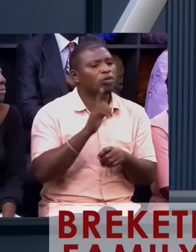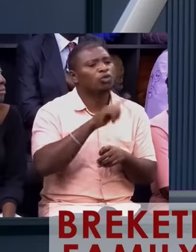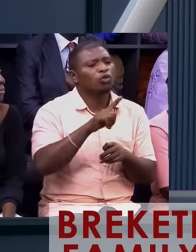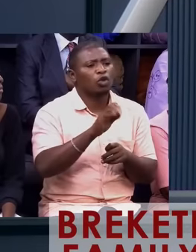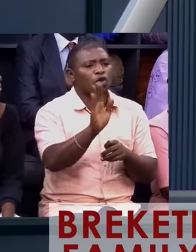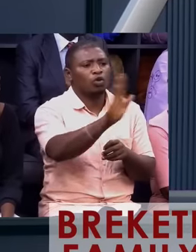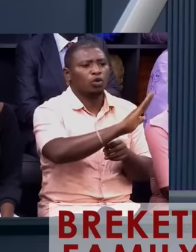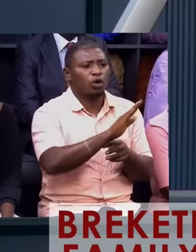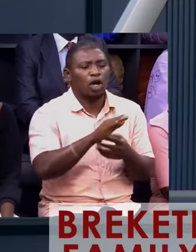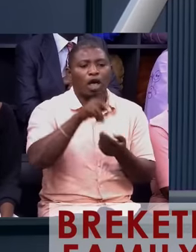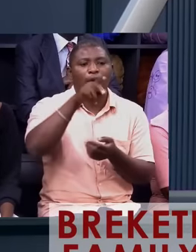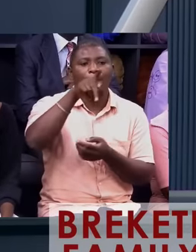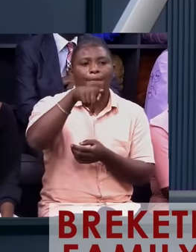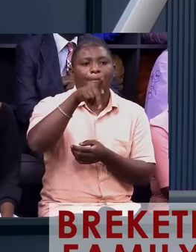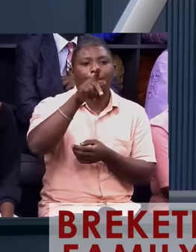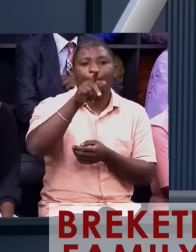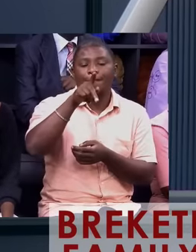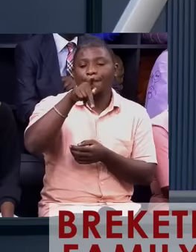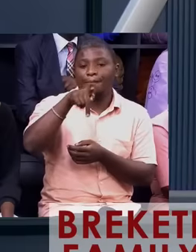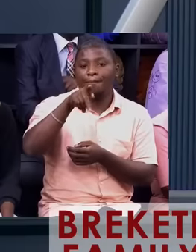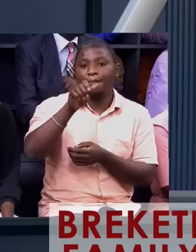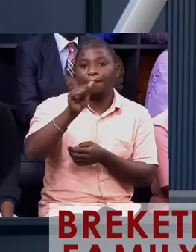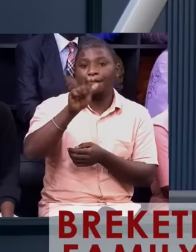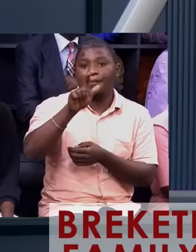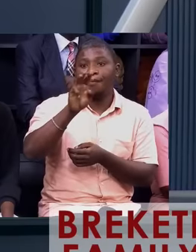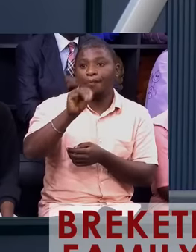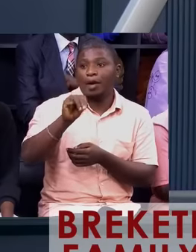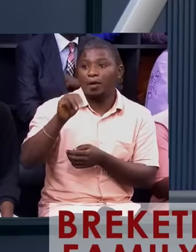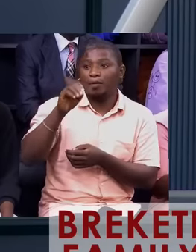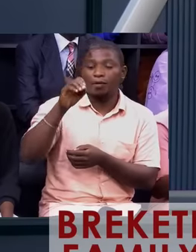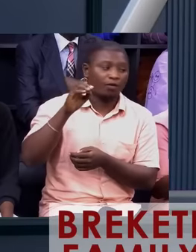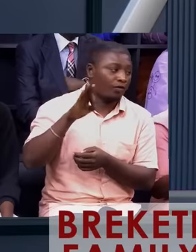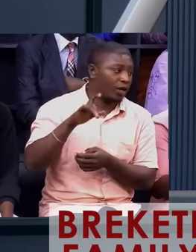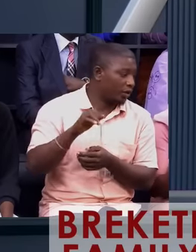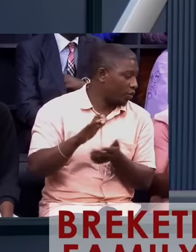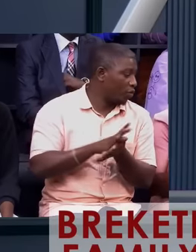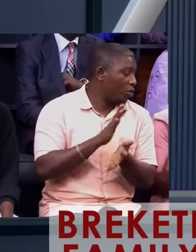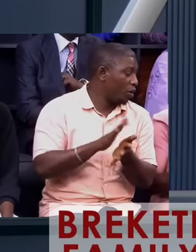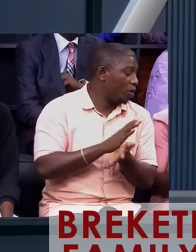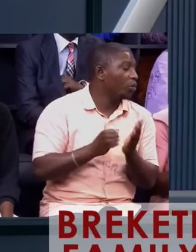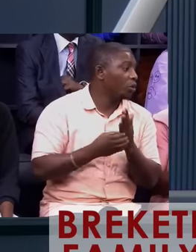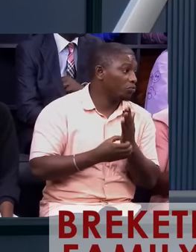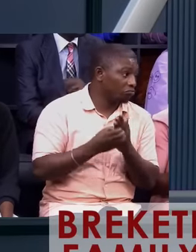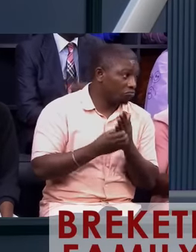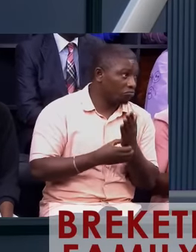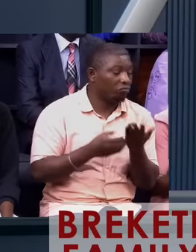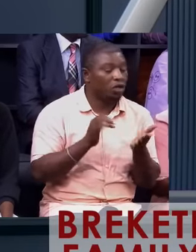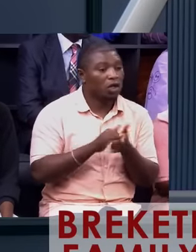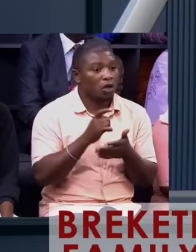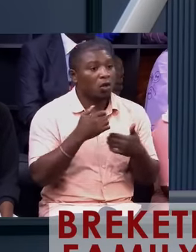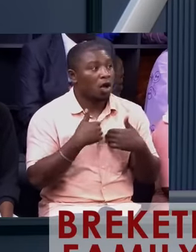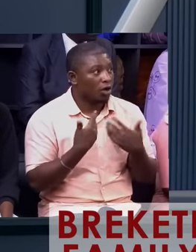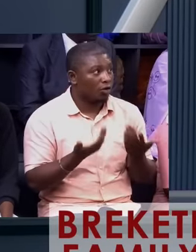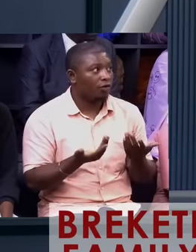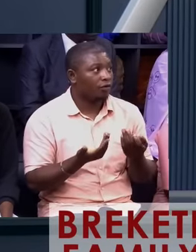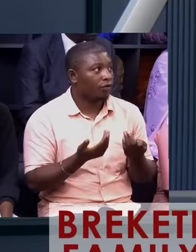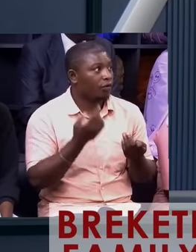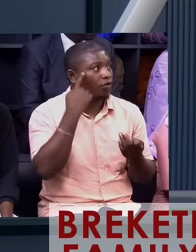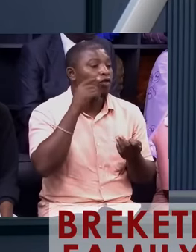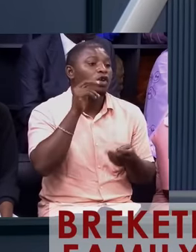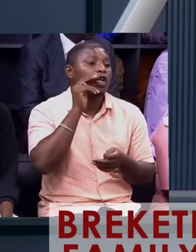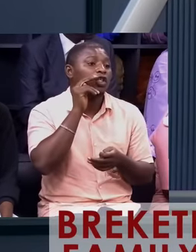them and the information we get for online yes some